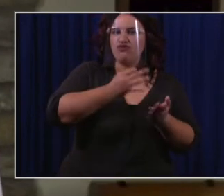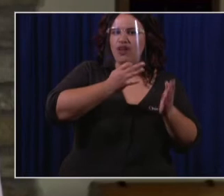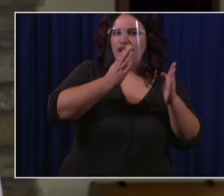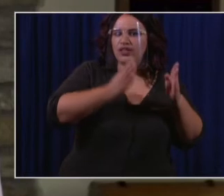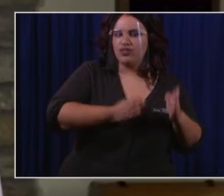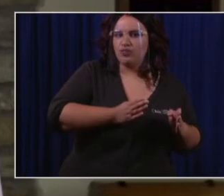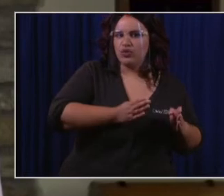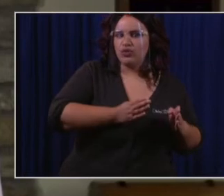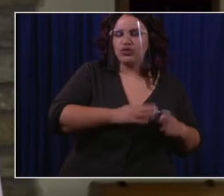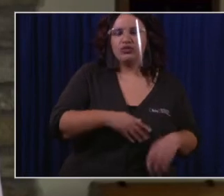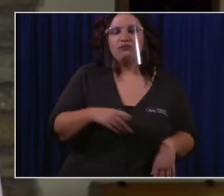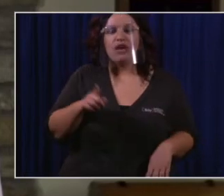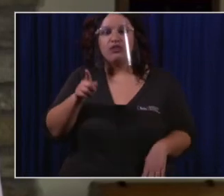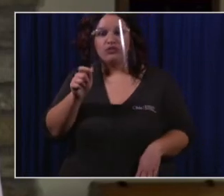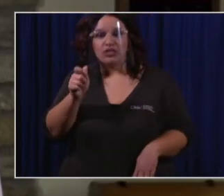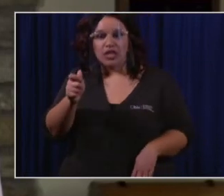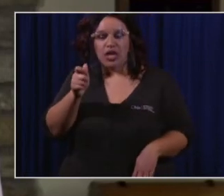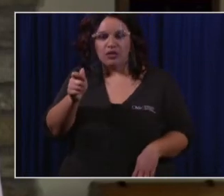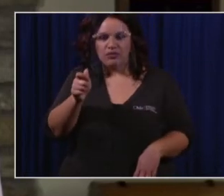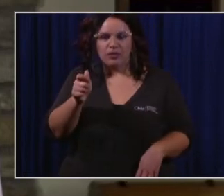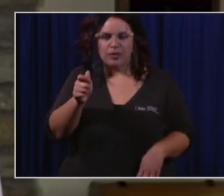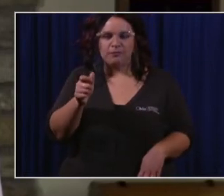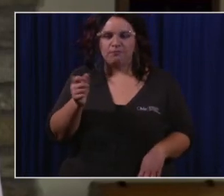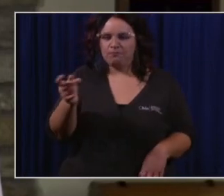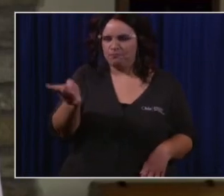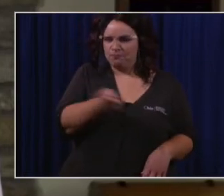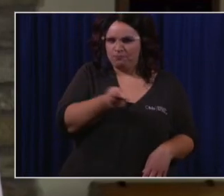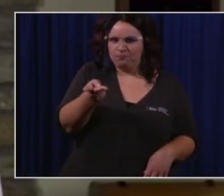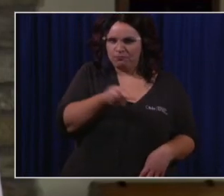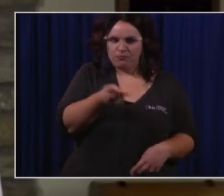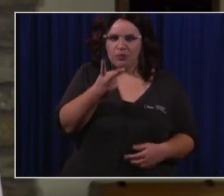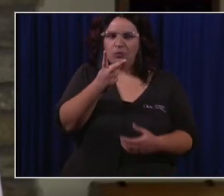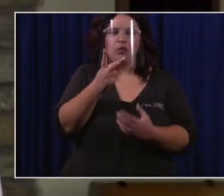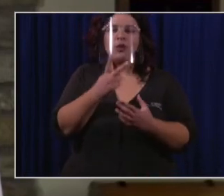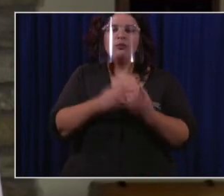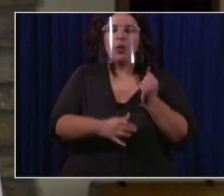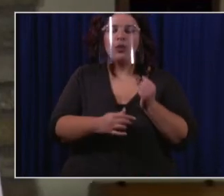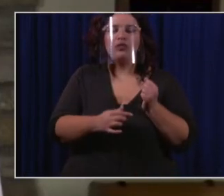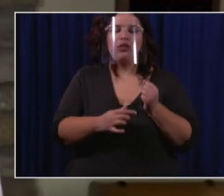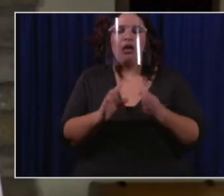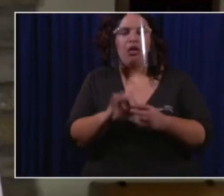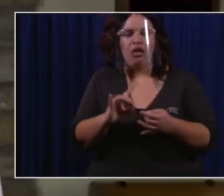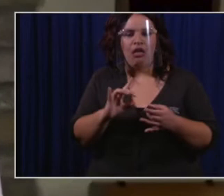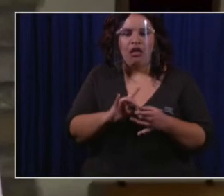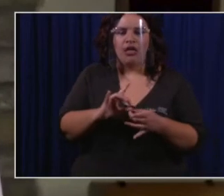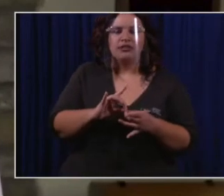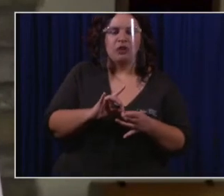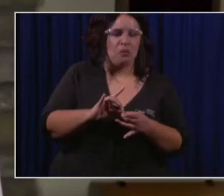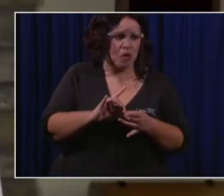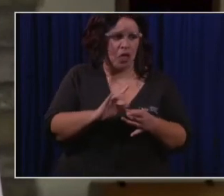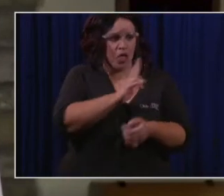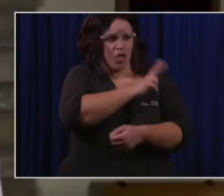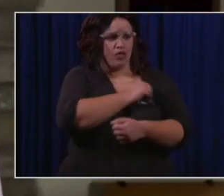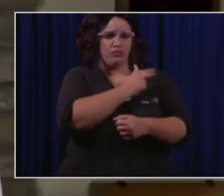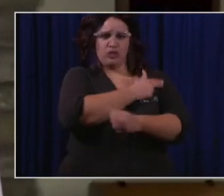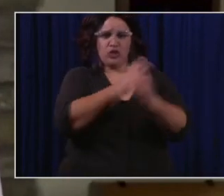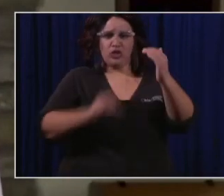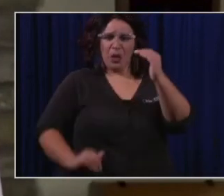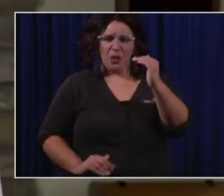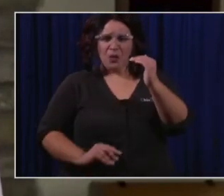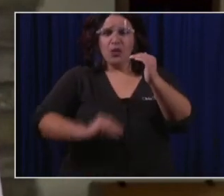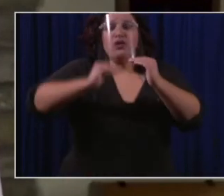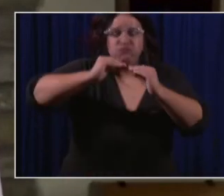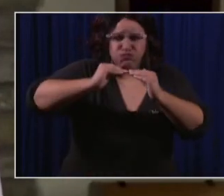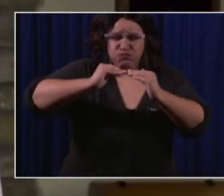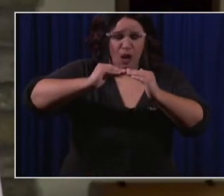and yourself, saying that we're not at the point where we should be concerned about hospitals being overflowing. But it also